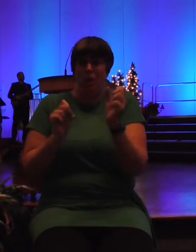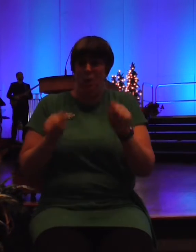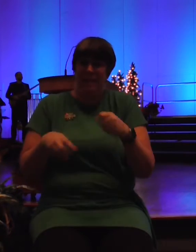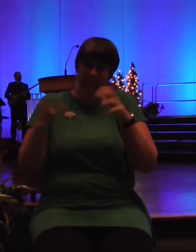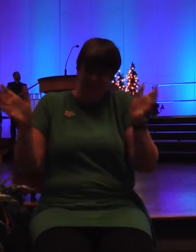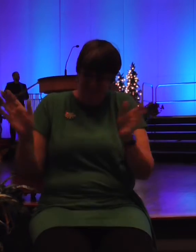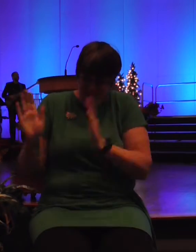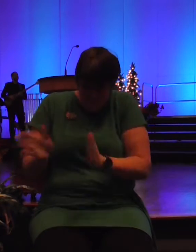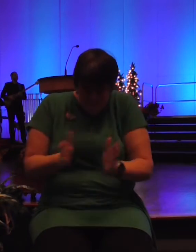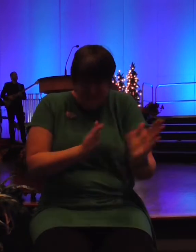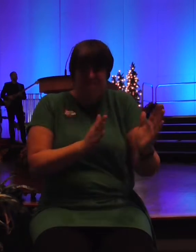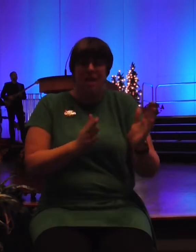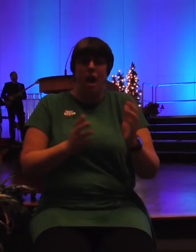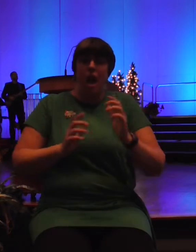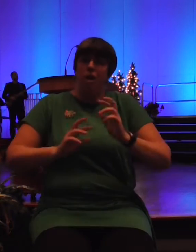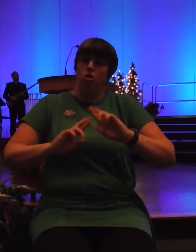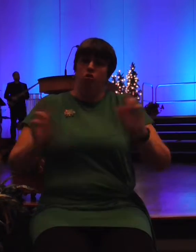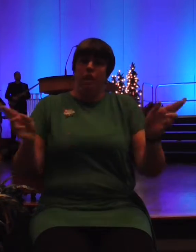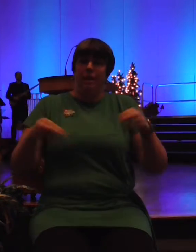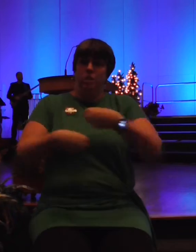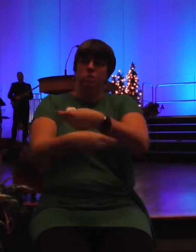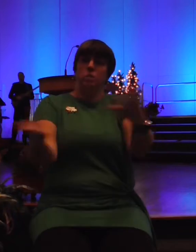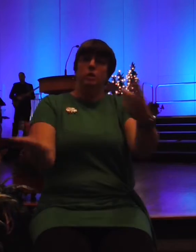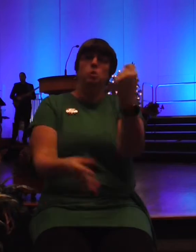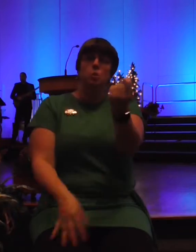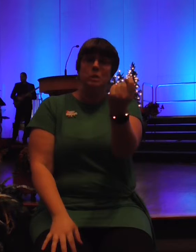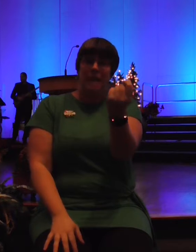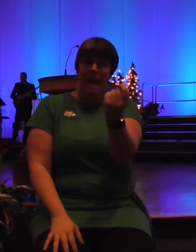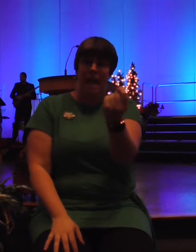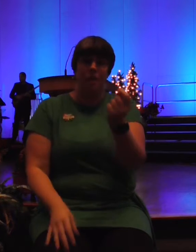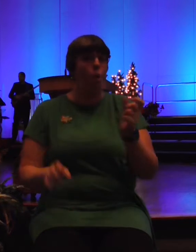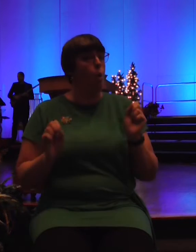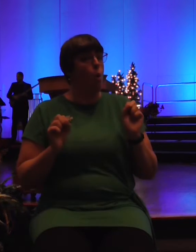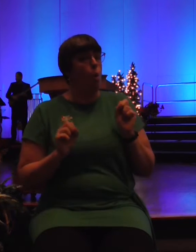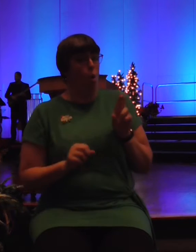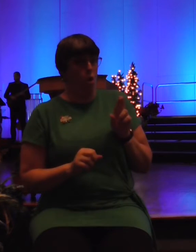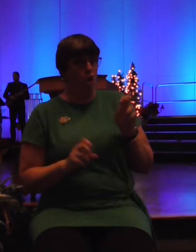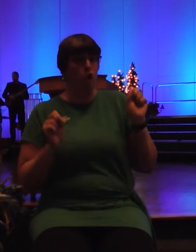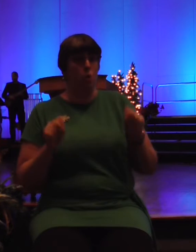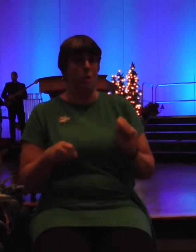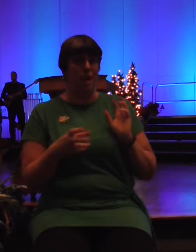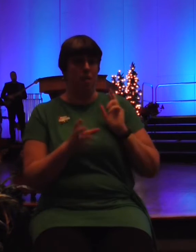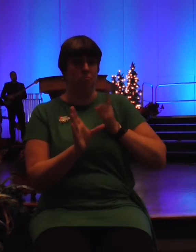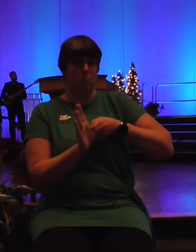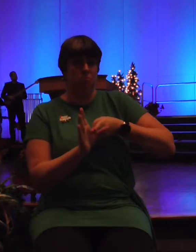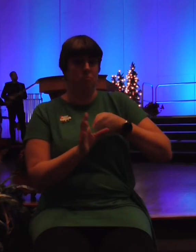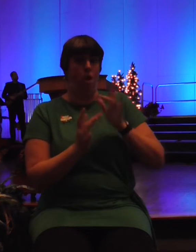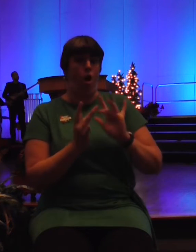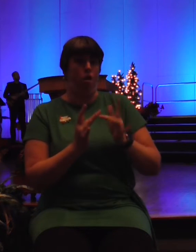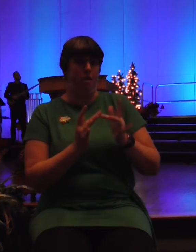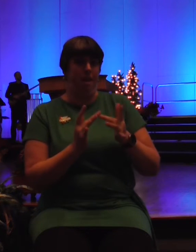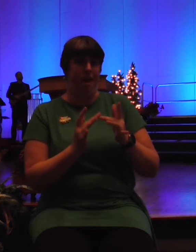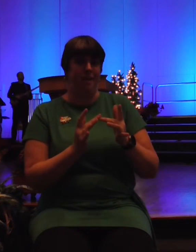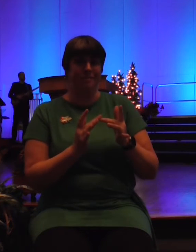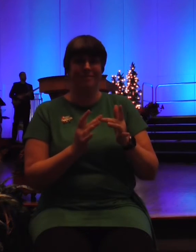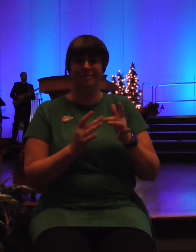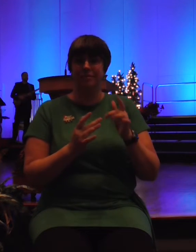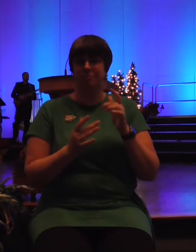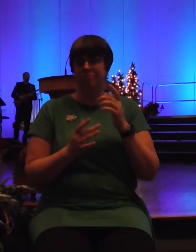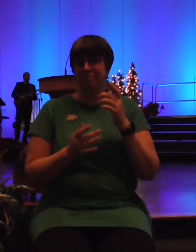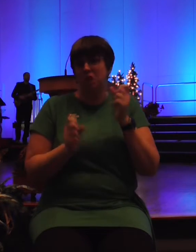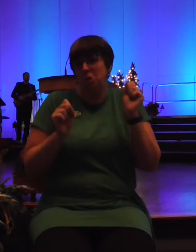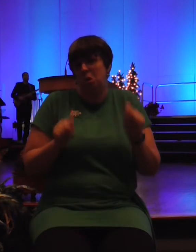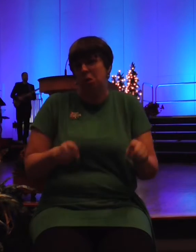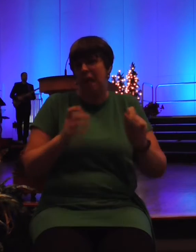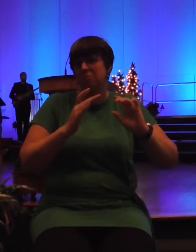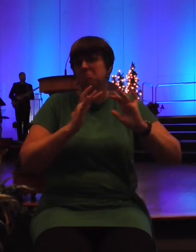sort them and get them out to these children on Tuesday. You can also participate online. Go to our website and